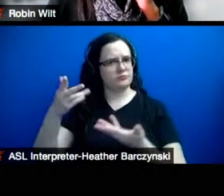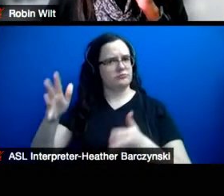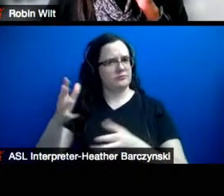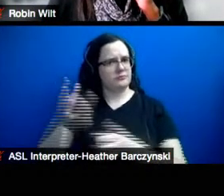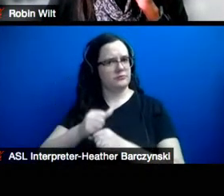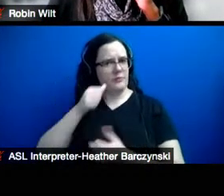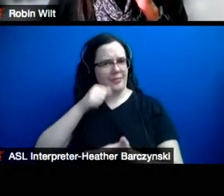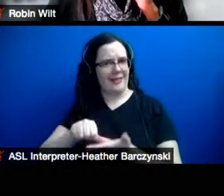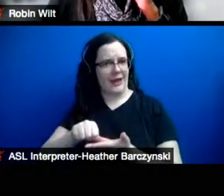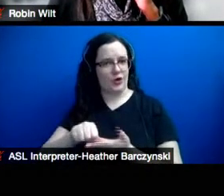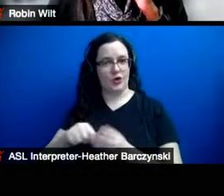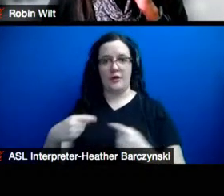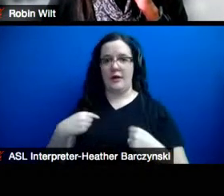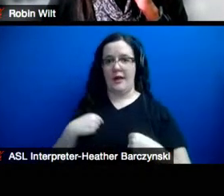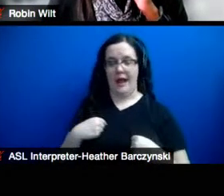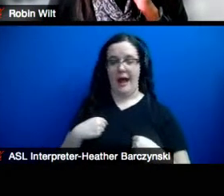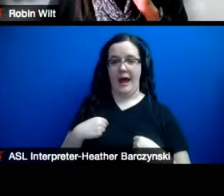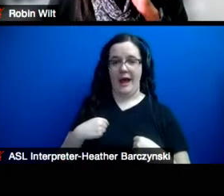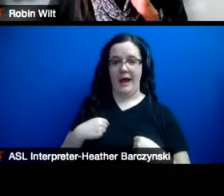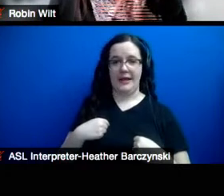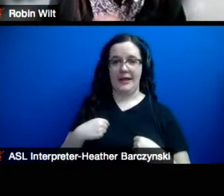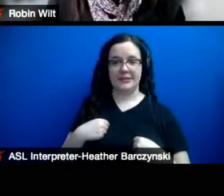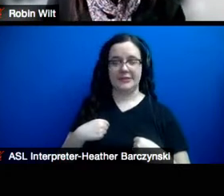letter that I previously